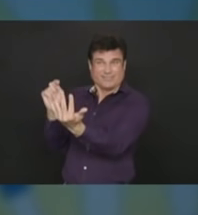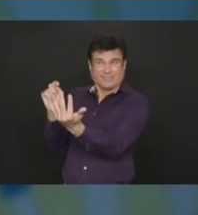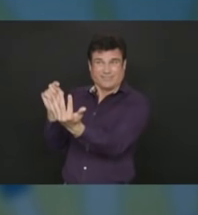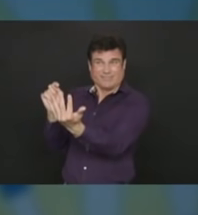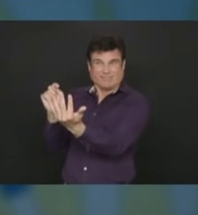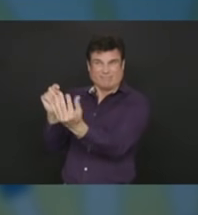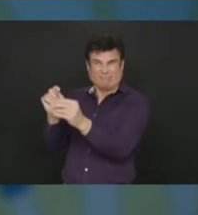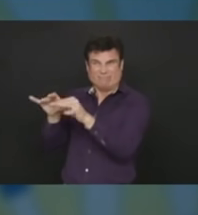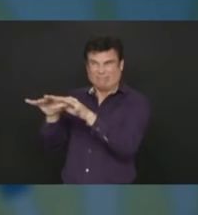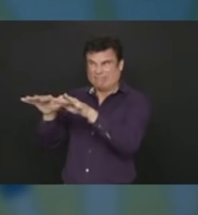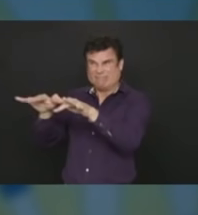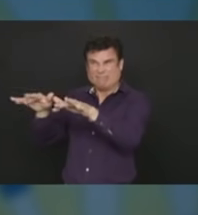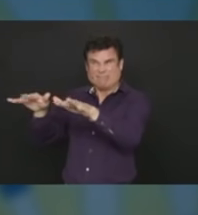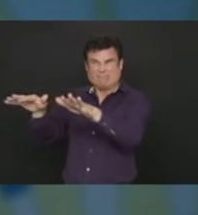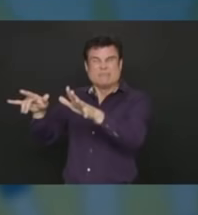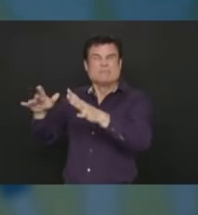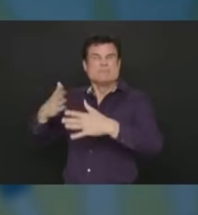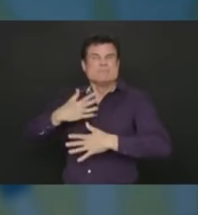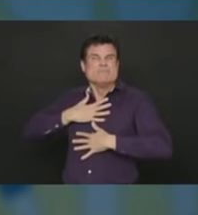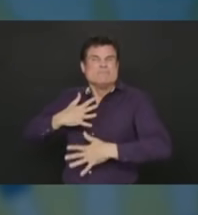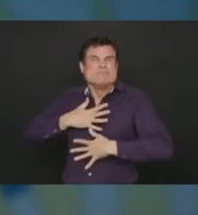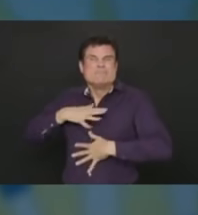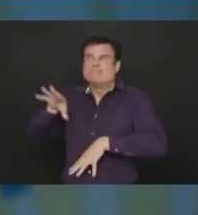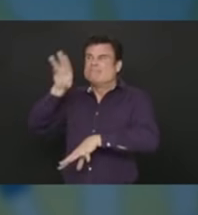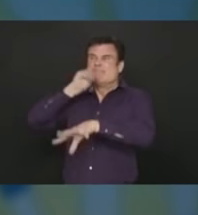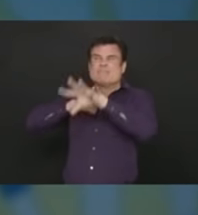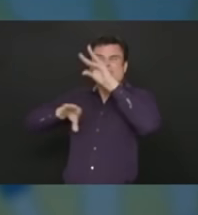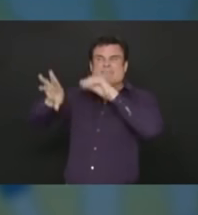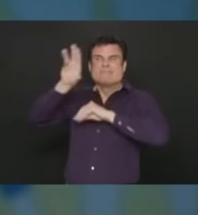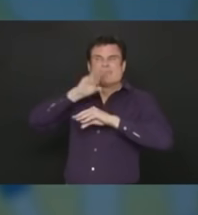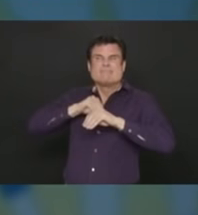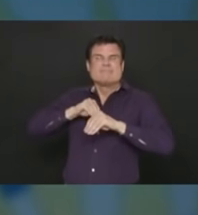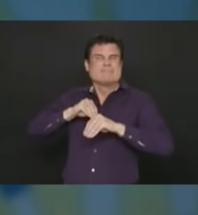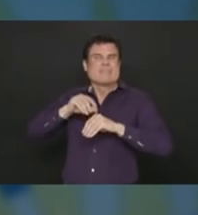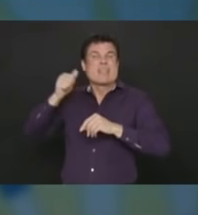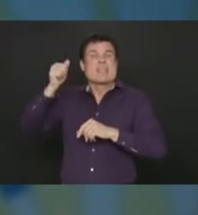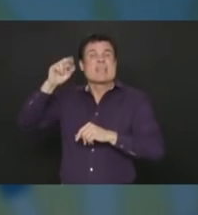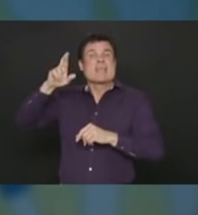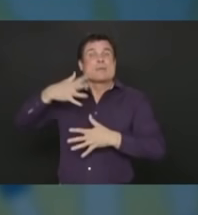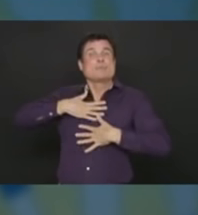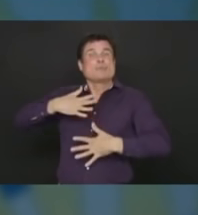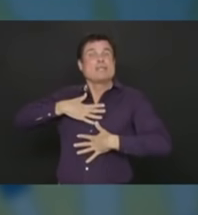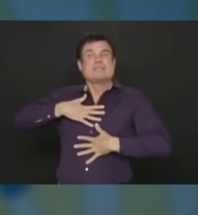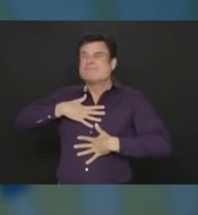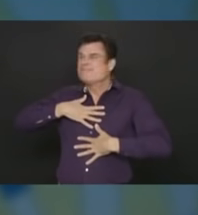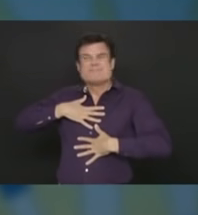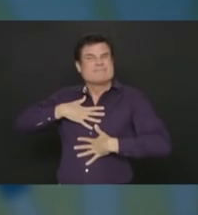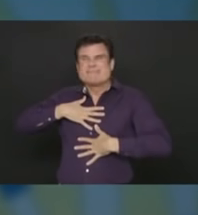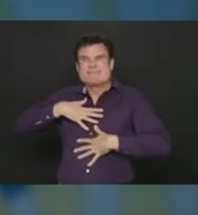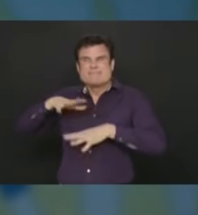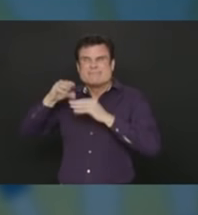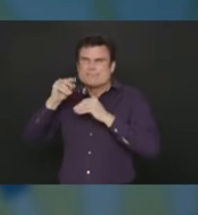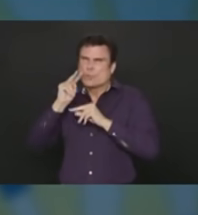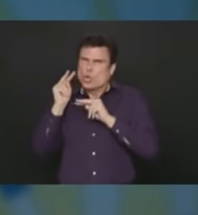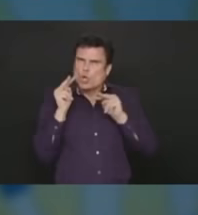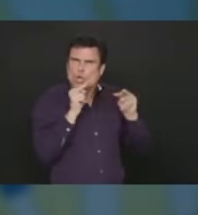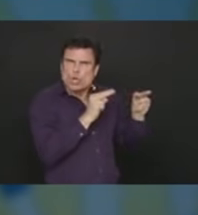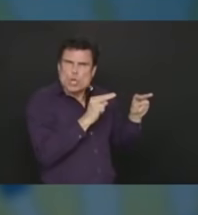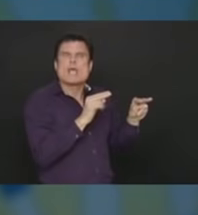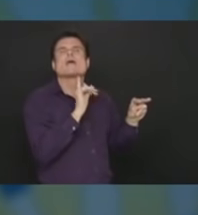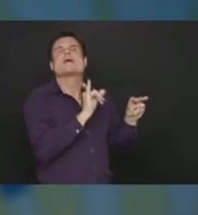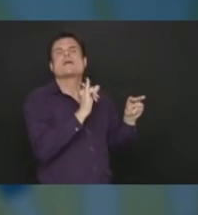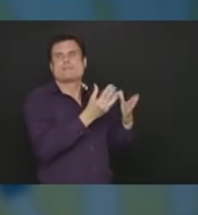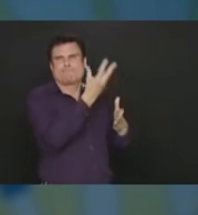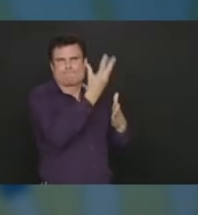This graph gives you some indication of what we've seen in the last few months with the impact of COVID-19. We have